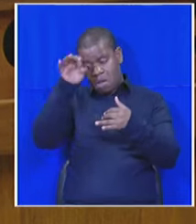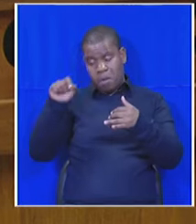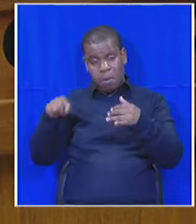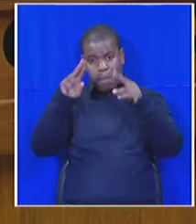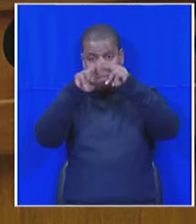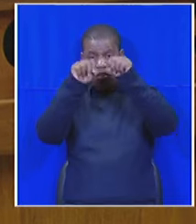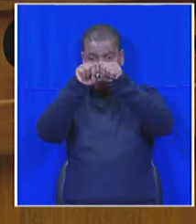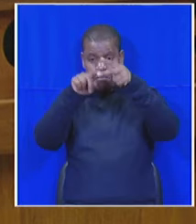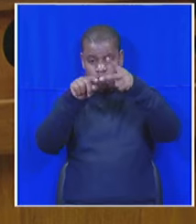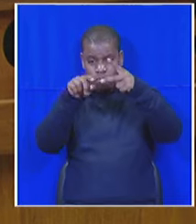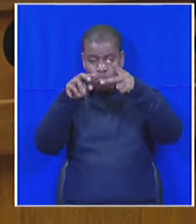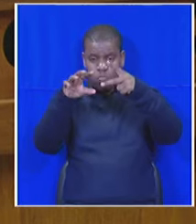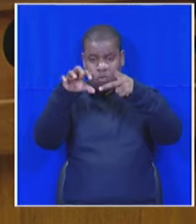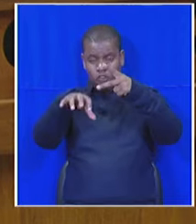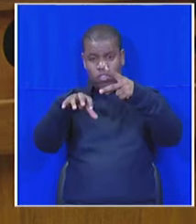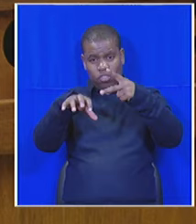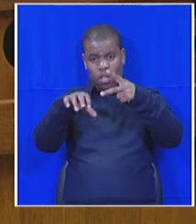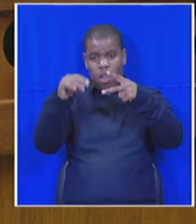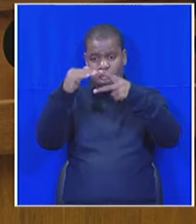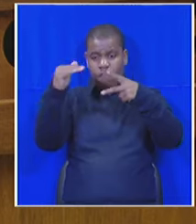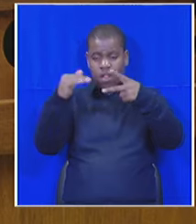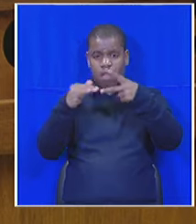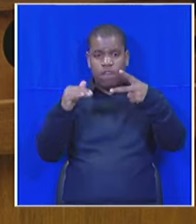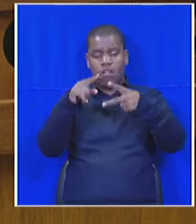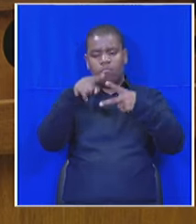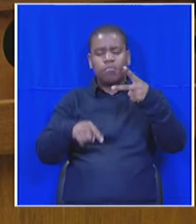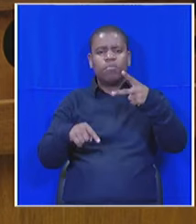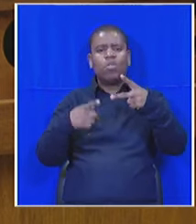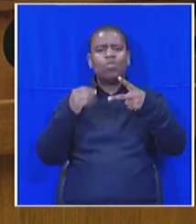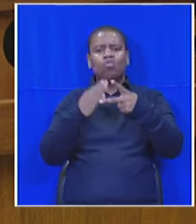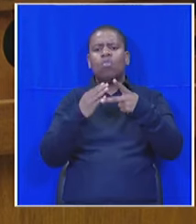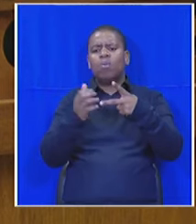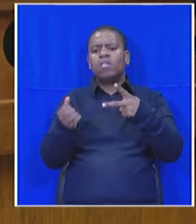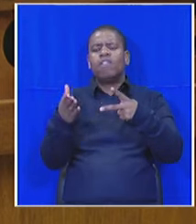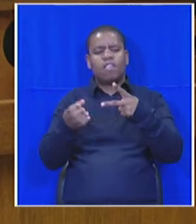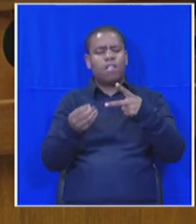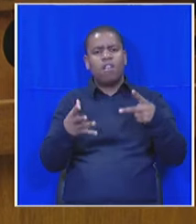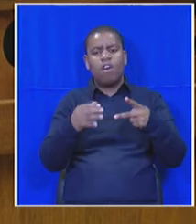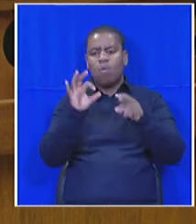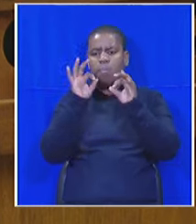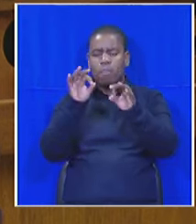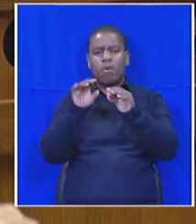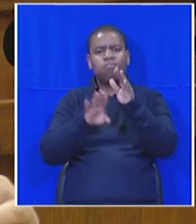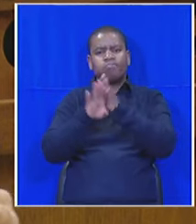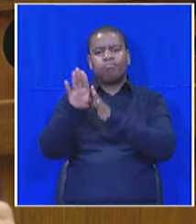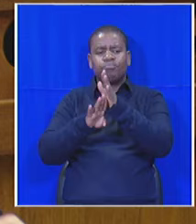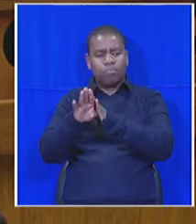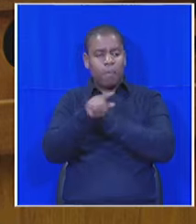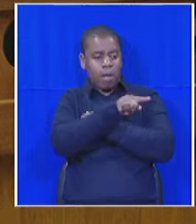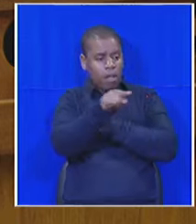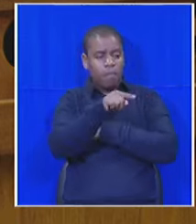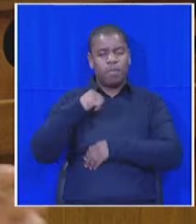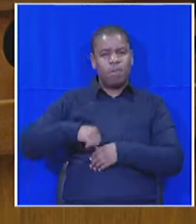and provincial level have very rarely resulted in improvement in service delivery or functionality at the affected